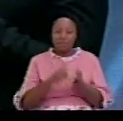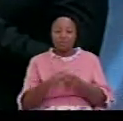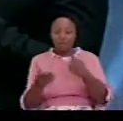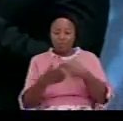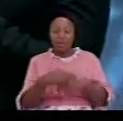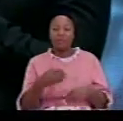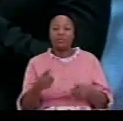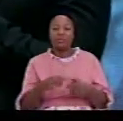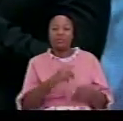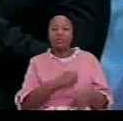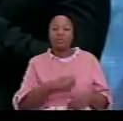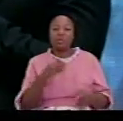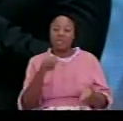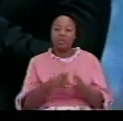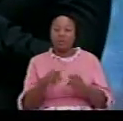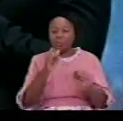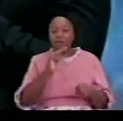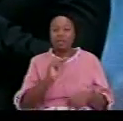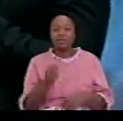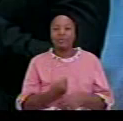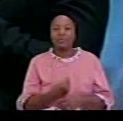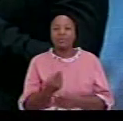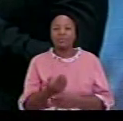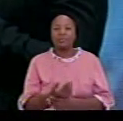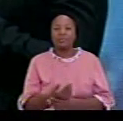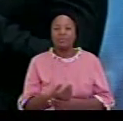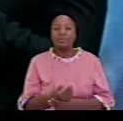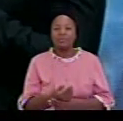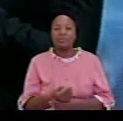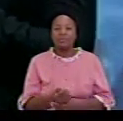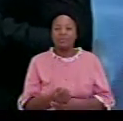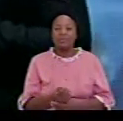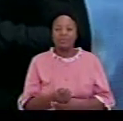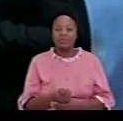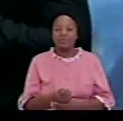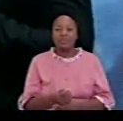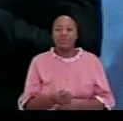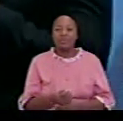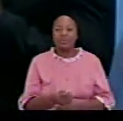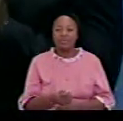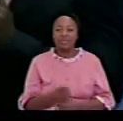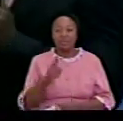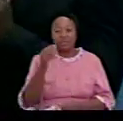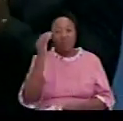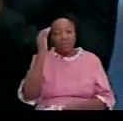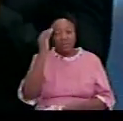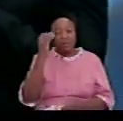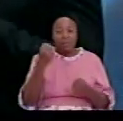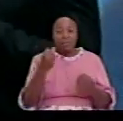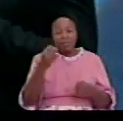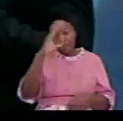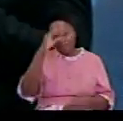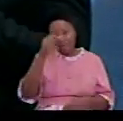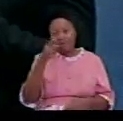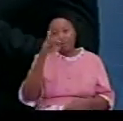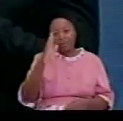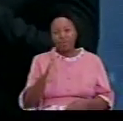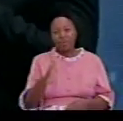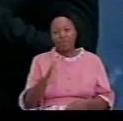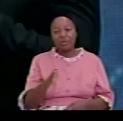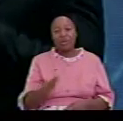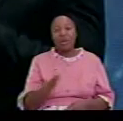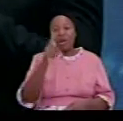Dieu, Dieu ne fait que les renouveler chaque jour comme de l'aigle. You know, men of God, God